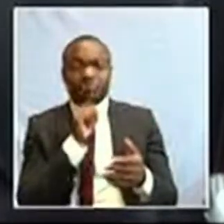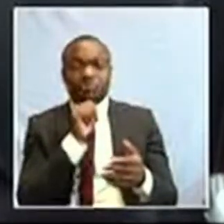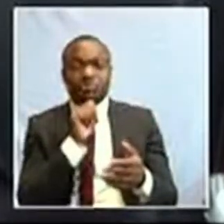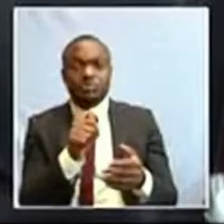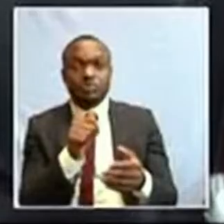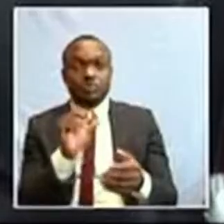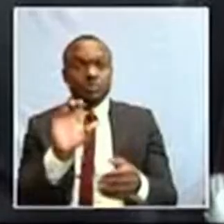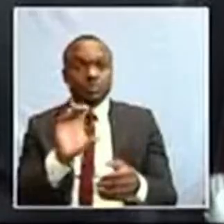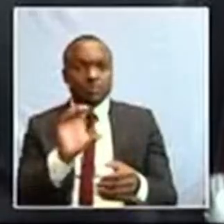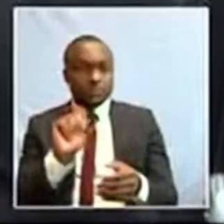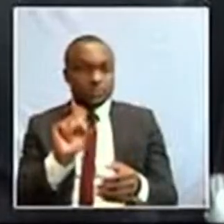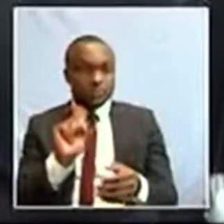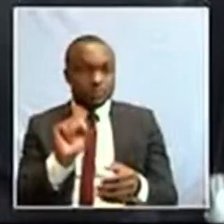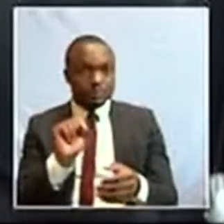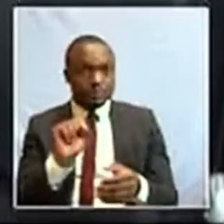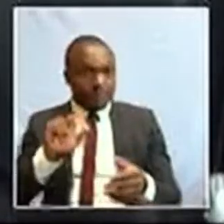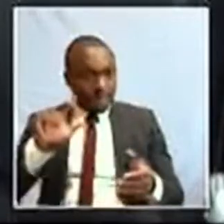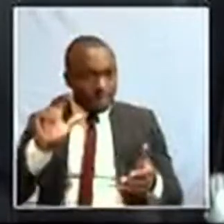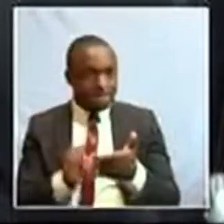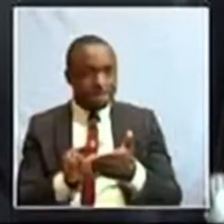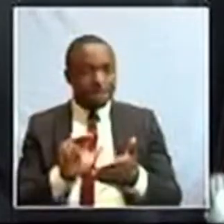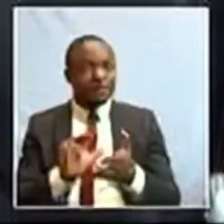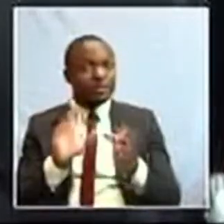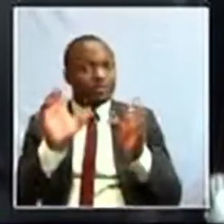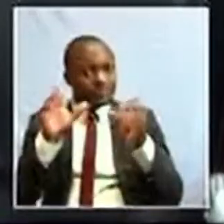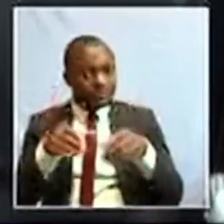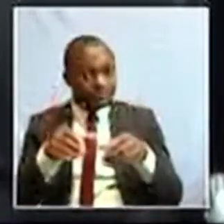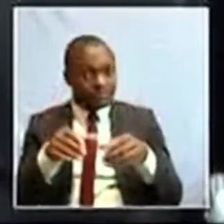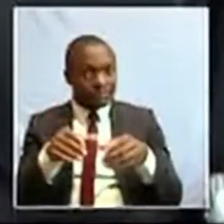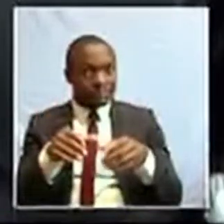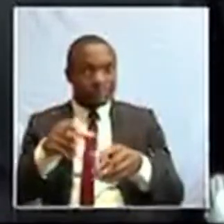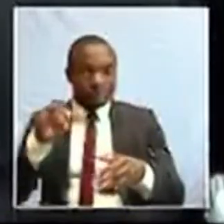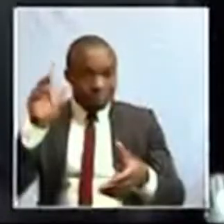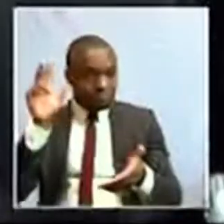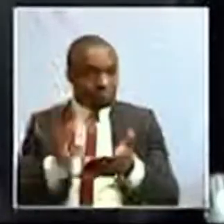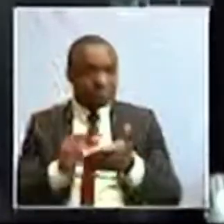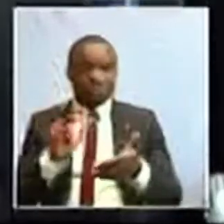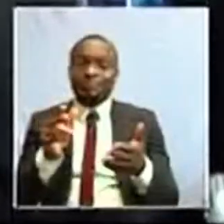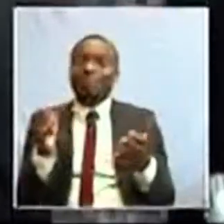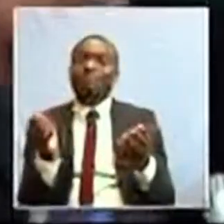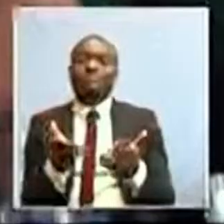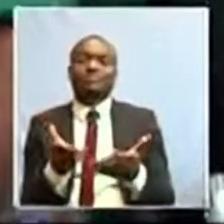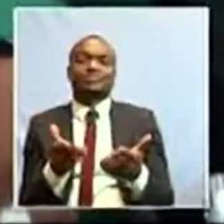CS, the final signature in the council, you have not pended your signature.